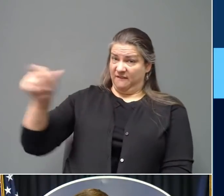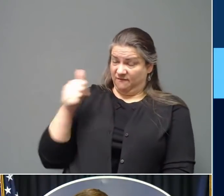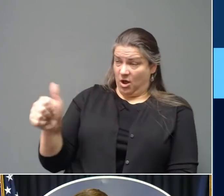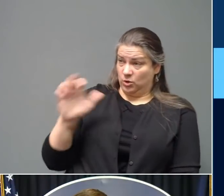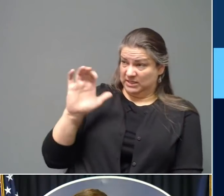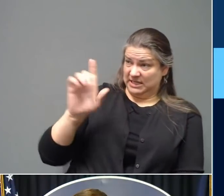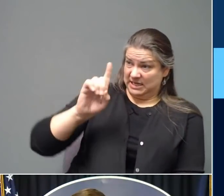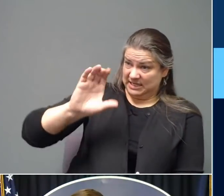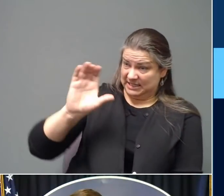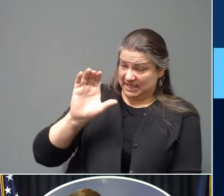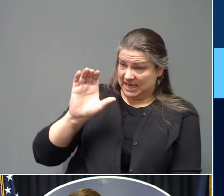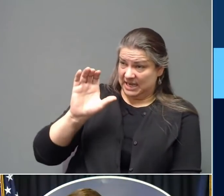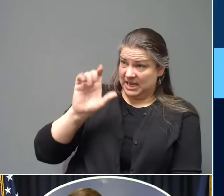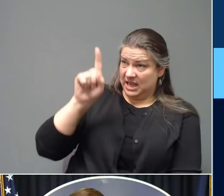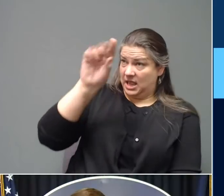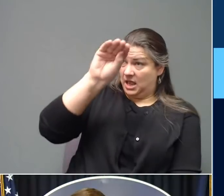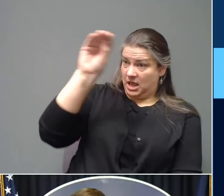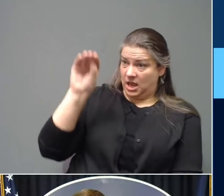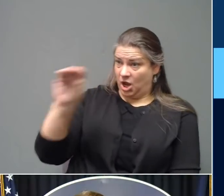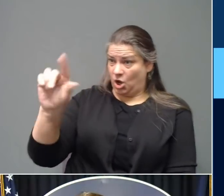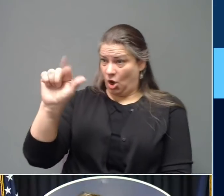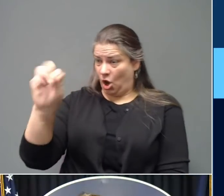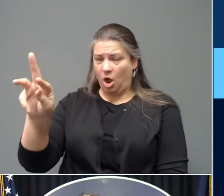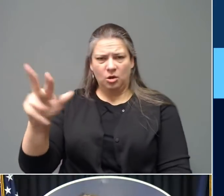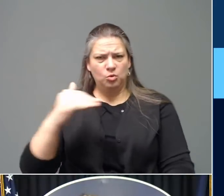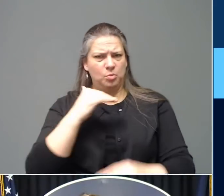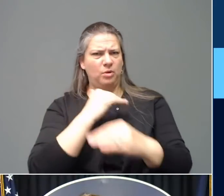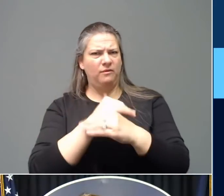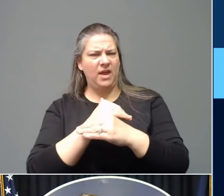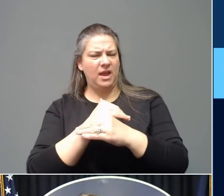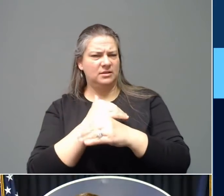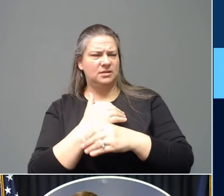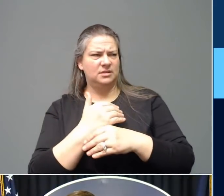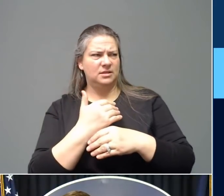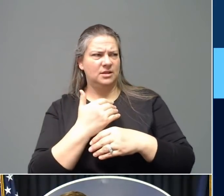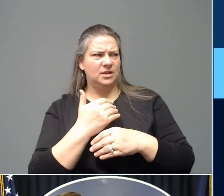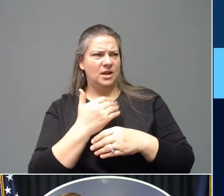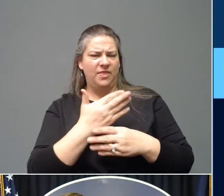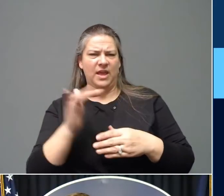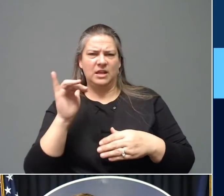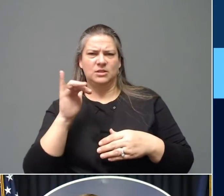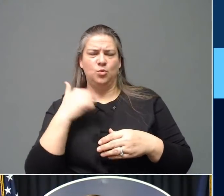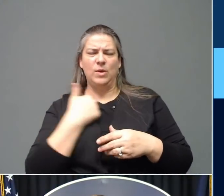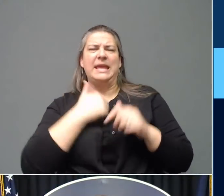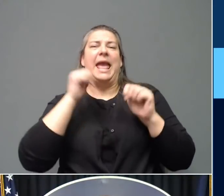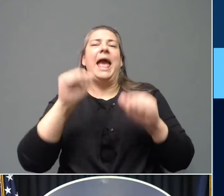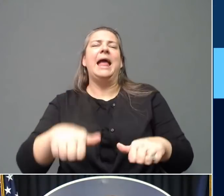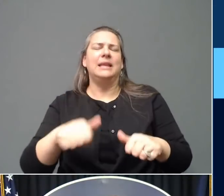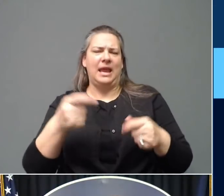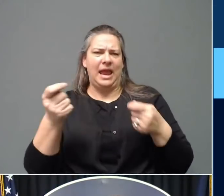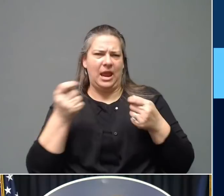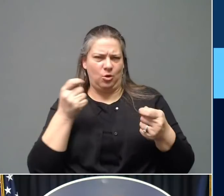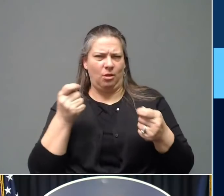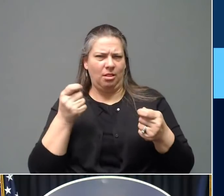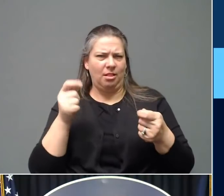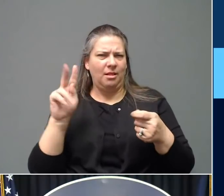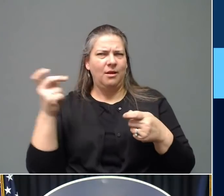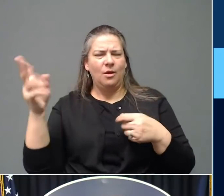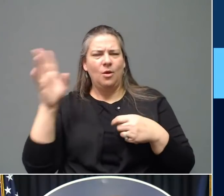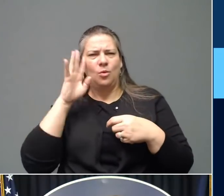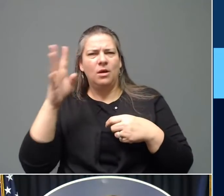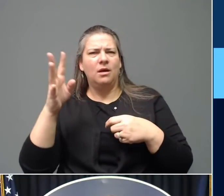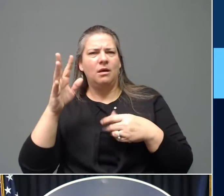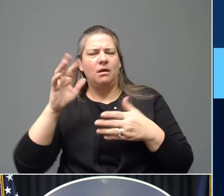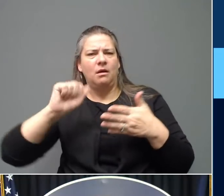prevent any of those things that right now we believe we are managing? Here's an interesting one. The CDC